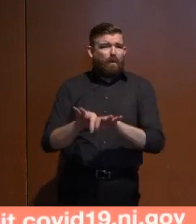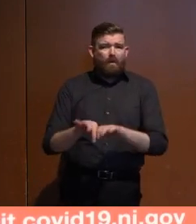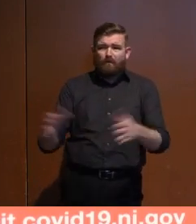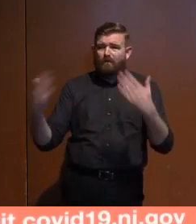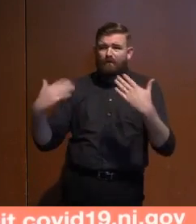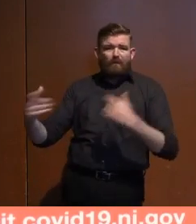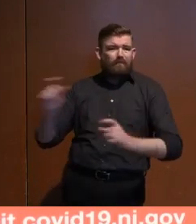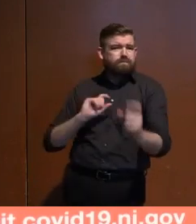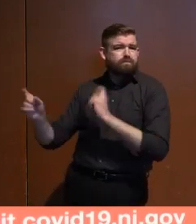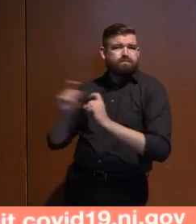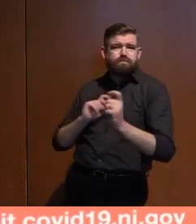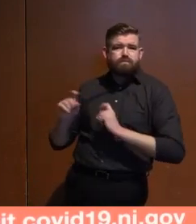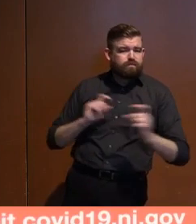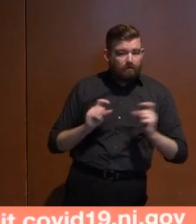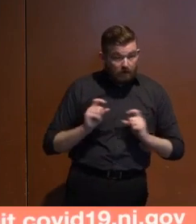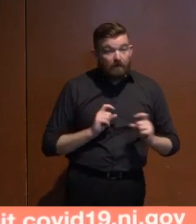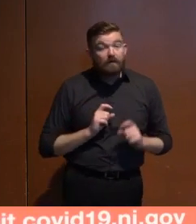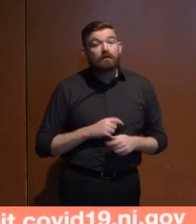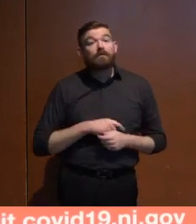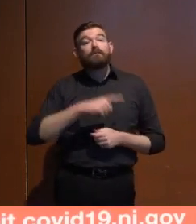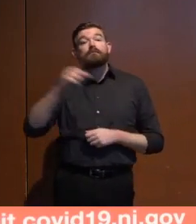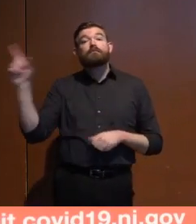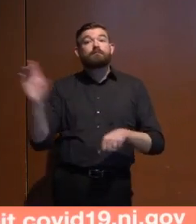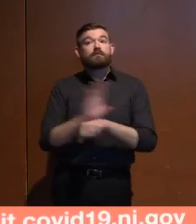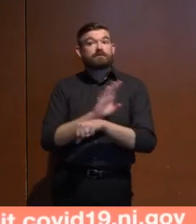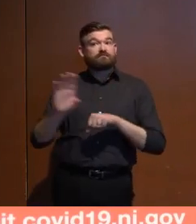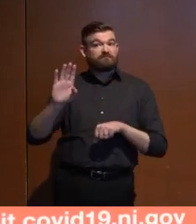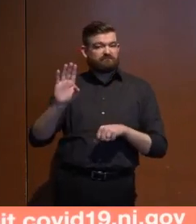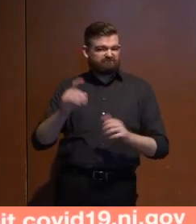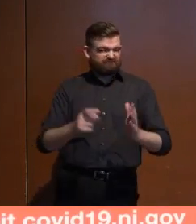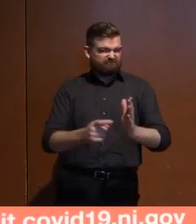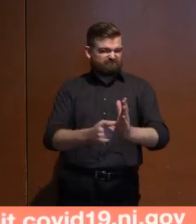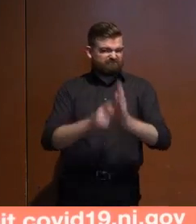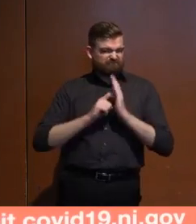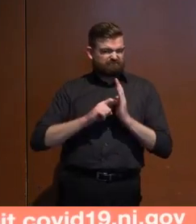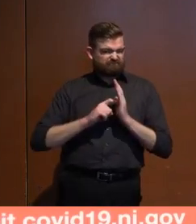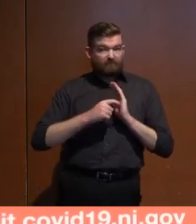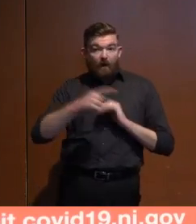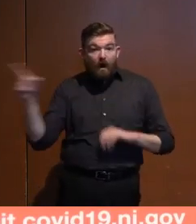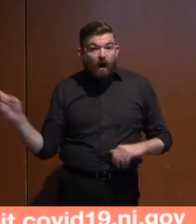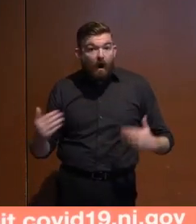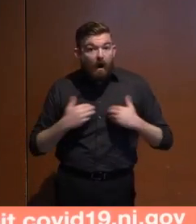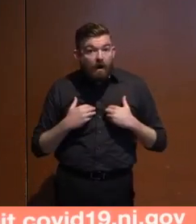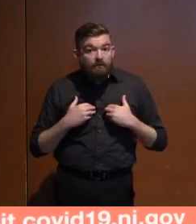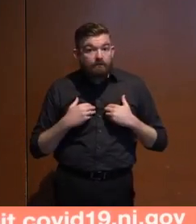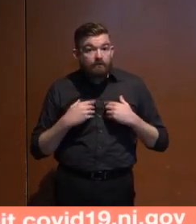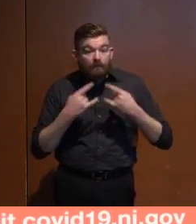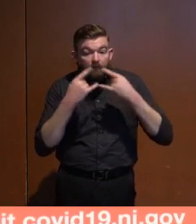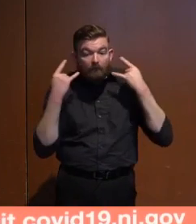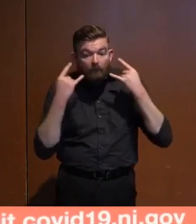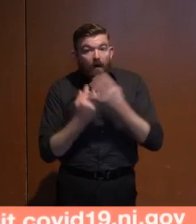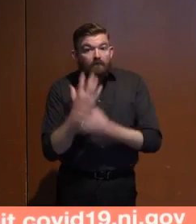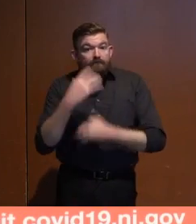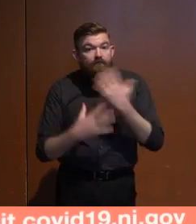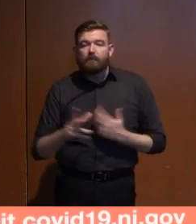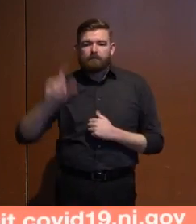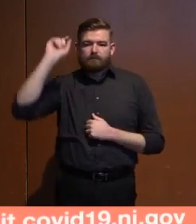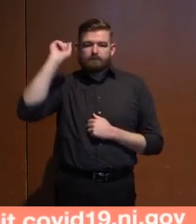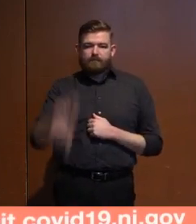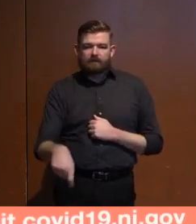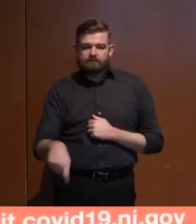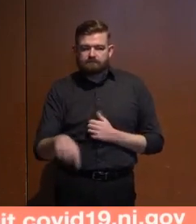were required as of 5 o'clock last night to comply with Executive Order 109 to inventory any PPE